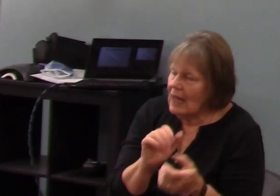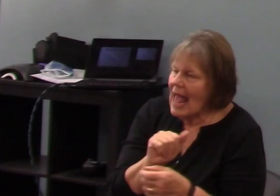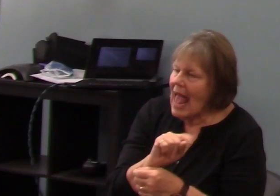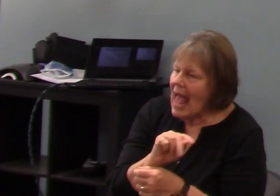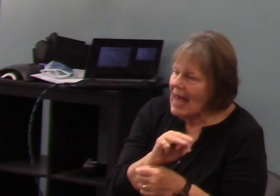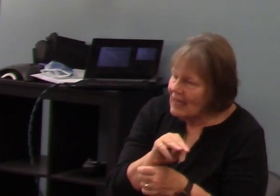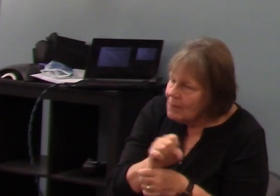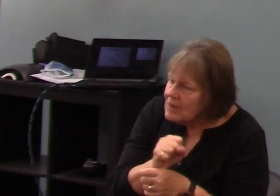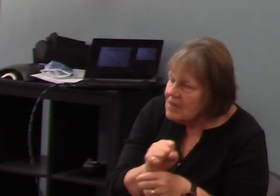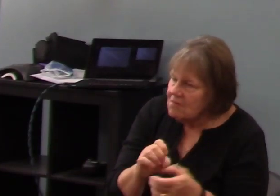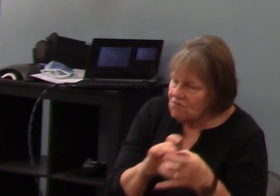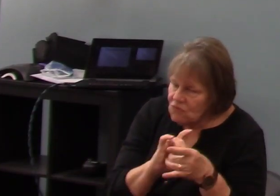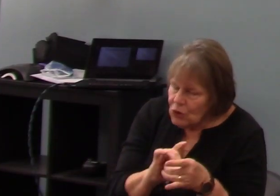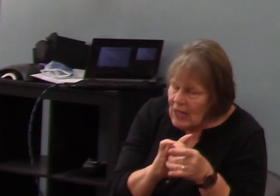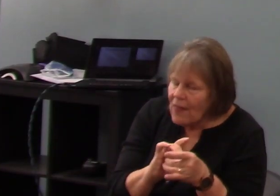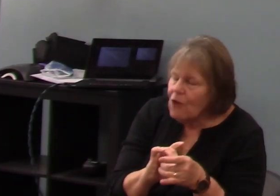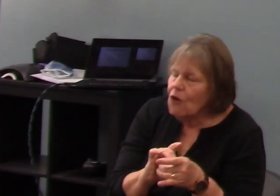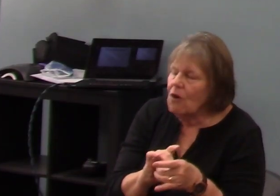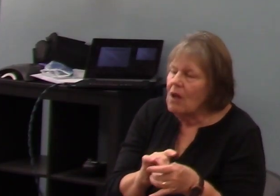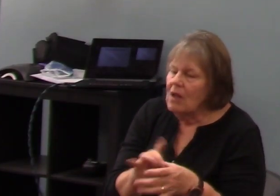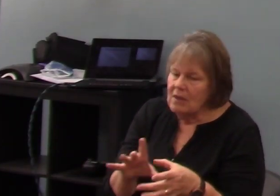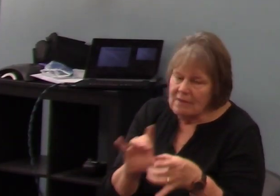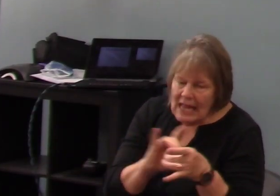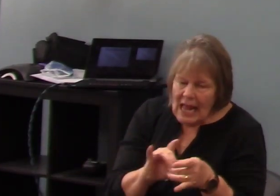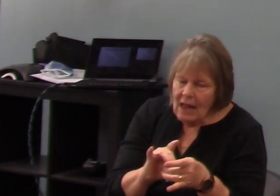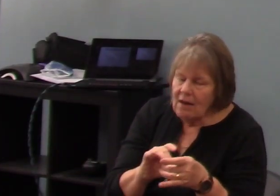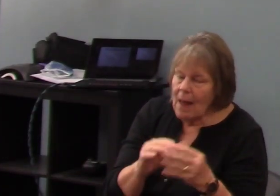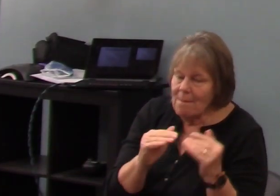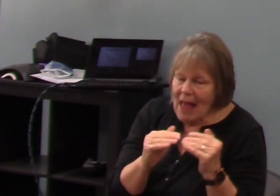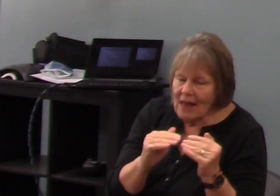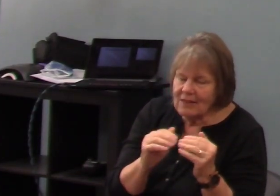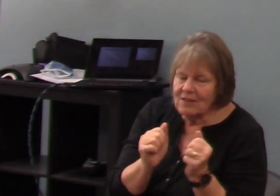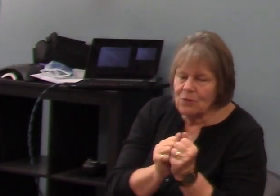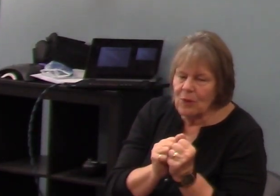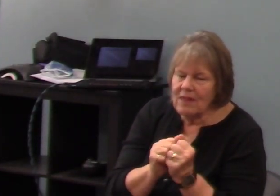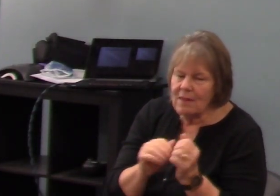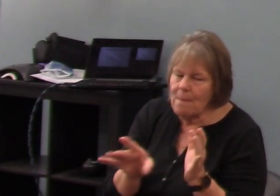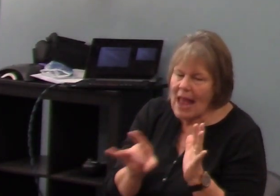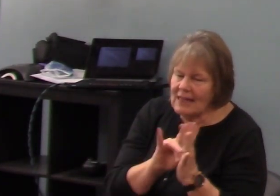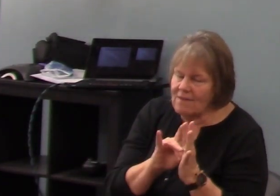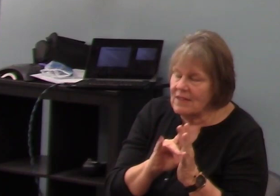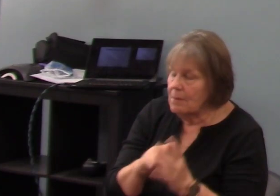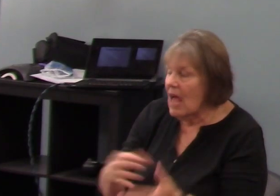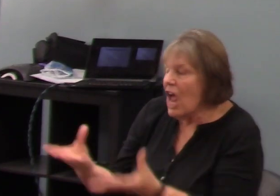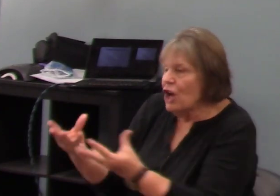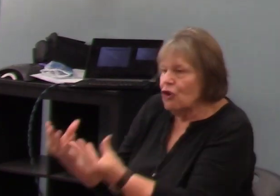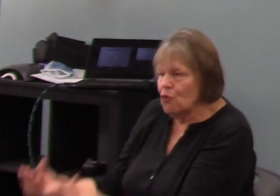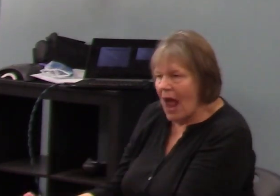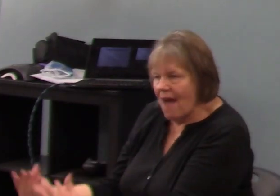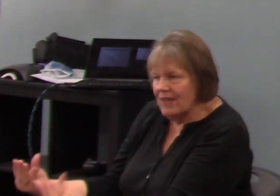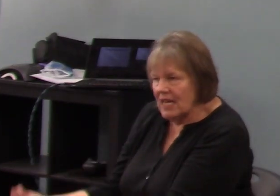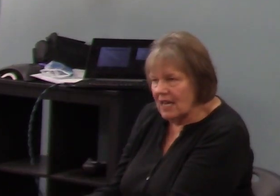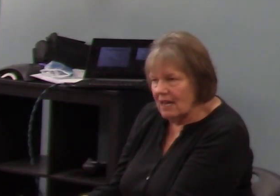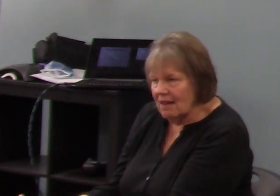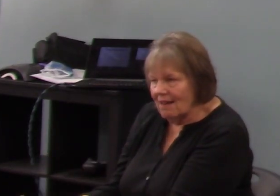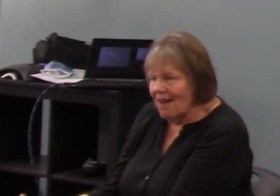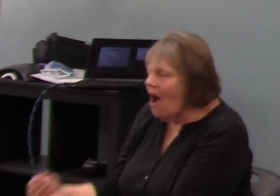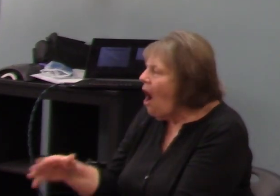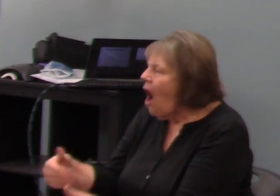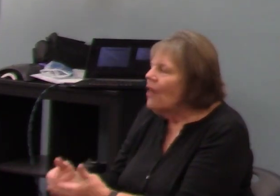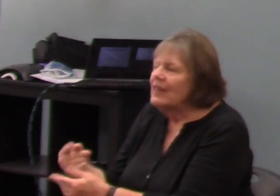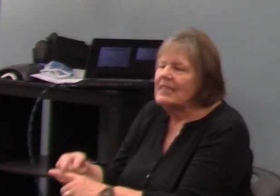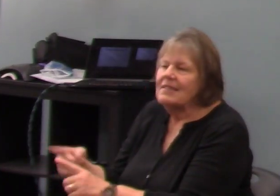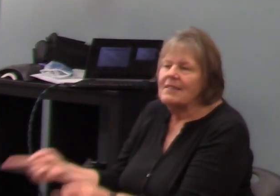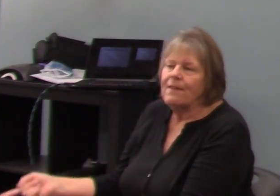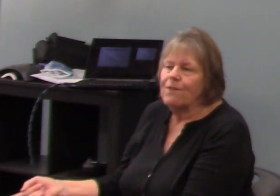strong nuclear force and balanced with magnetism, but that's another thing. Gravity and all these different properties of the universe. And we see